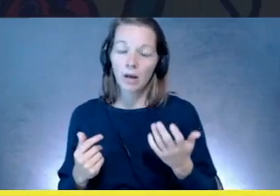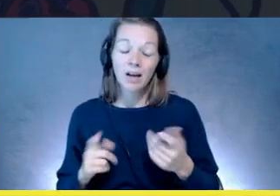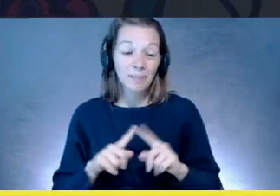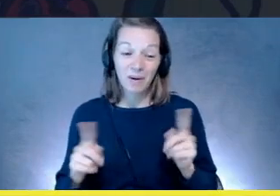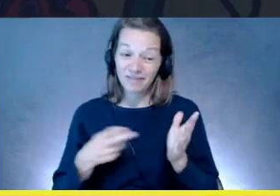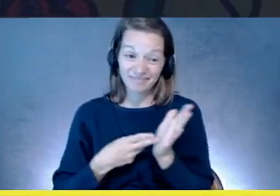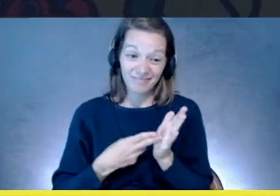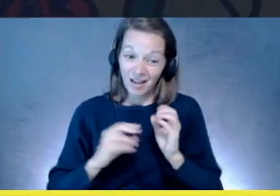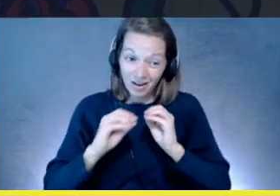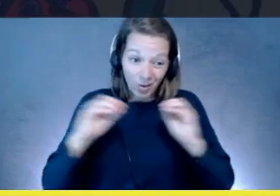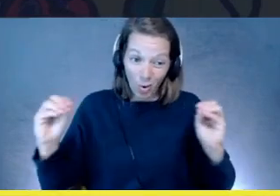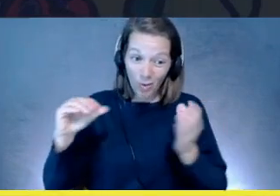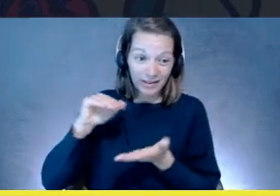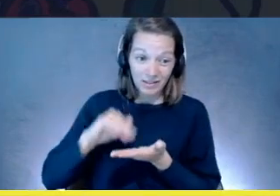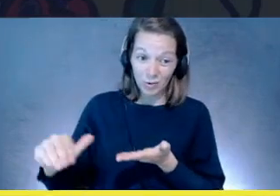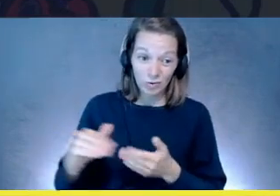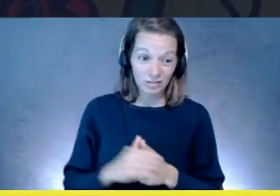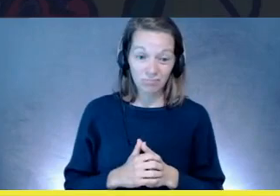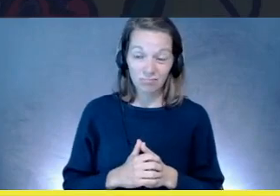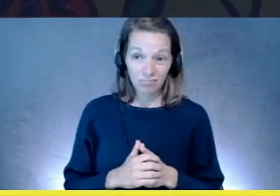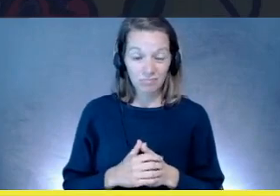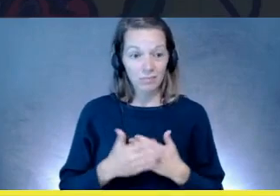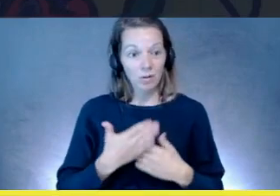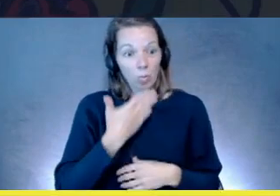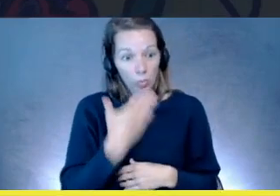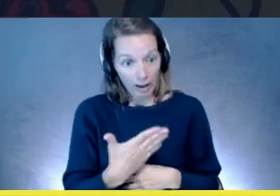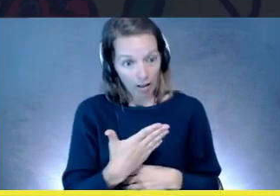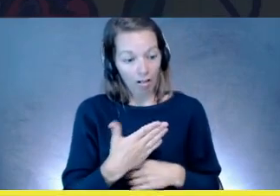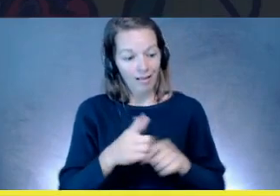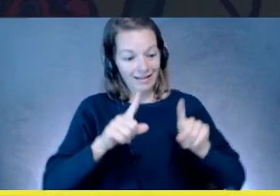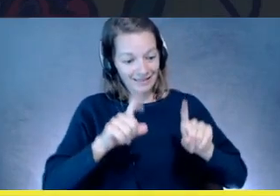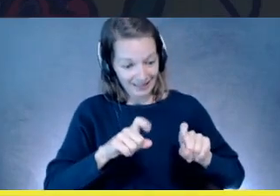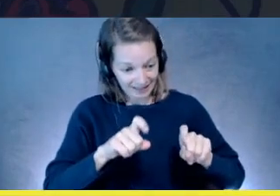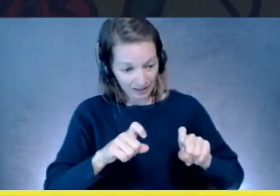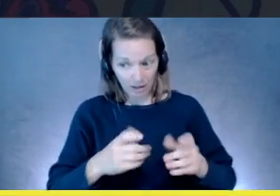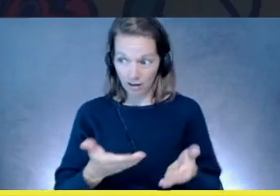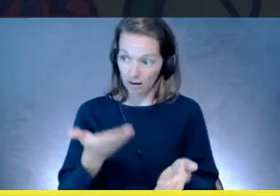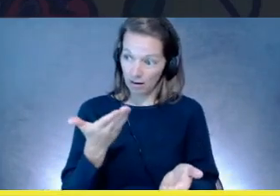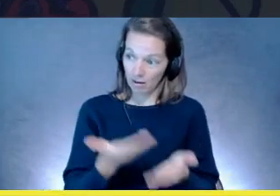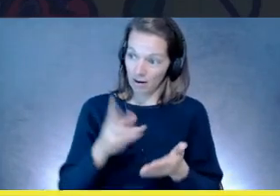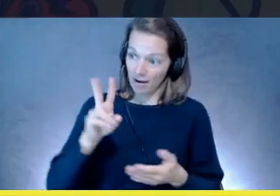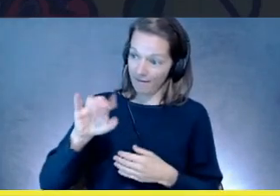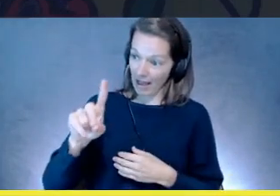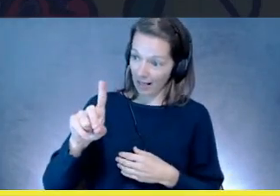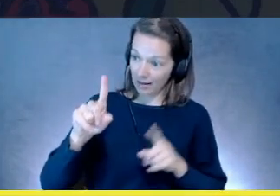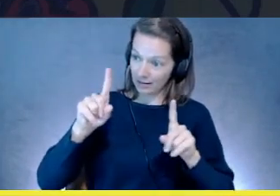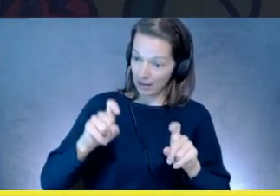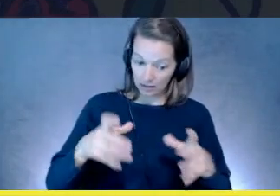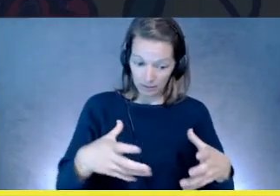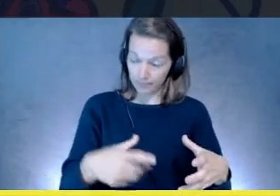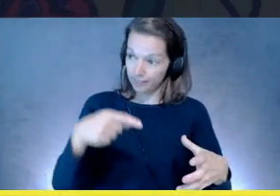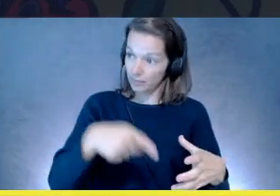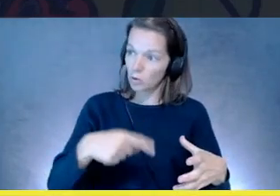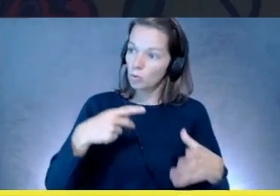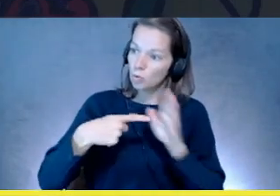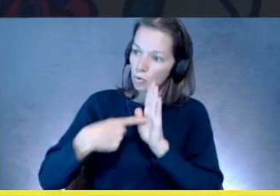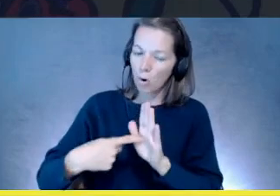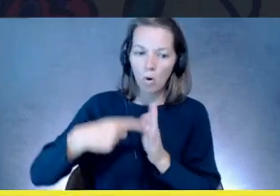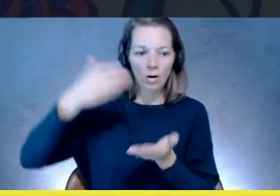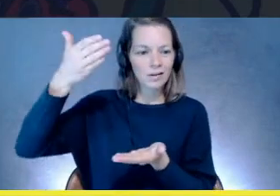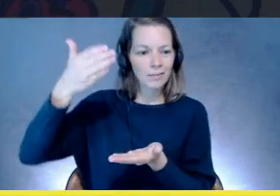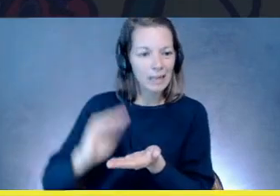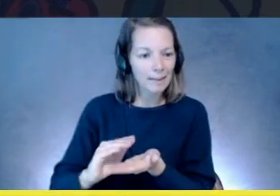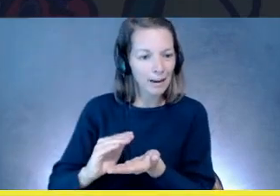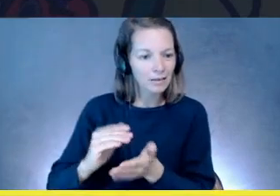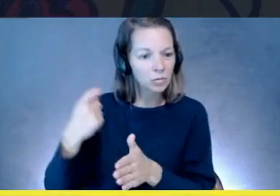are well-tested and validated sets that do minimize the amount of time and cost associated with